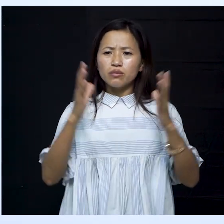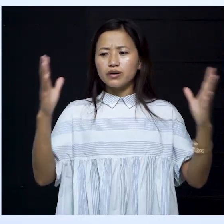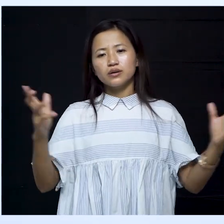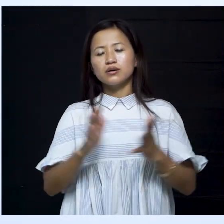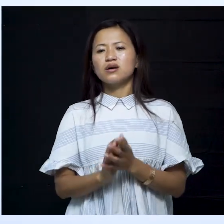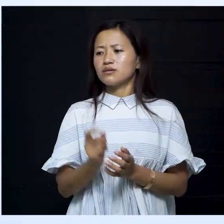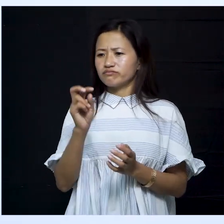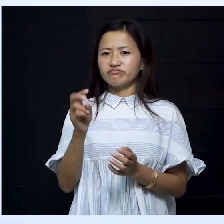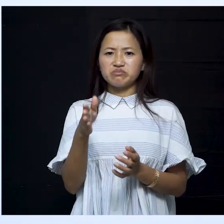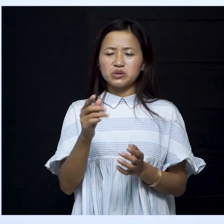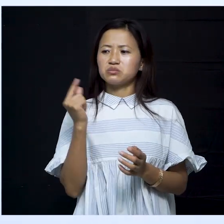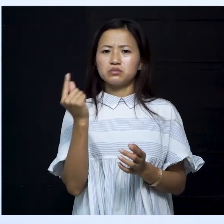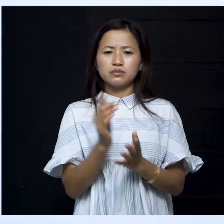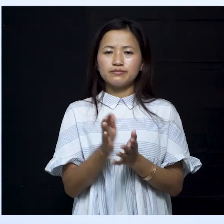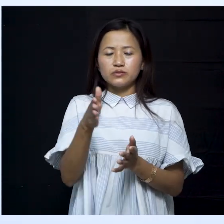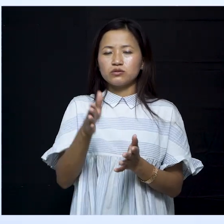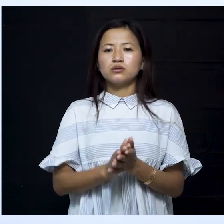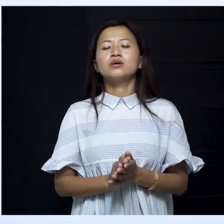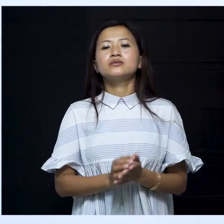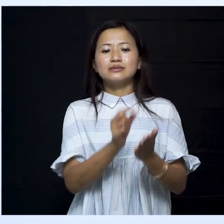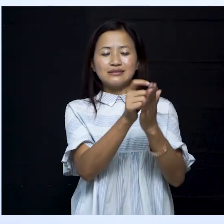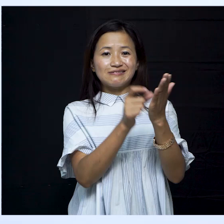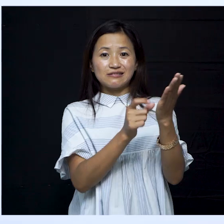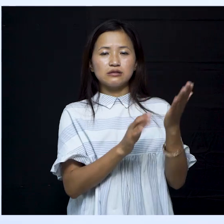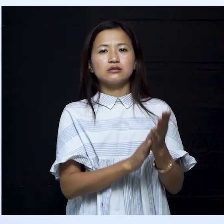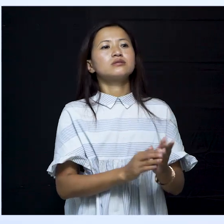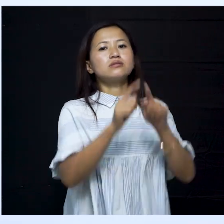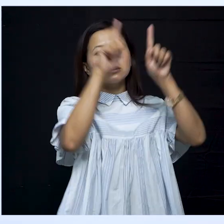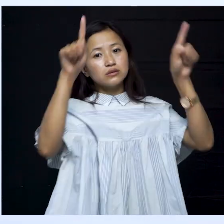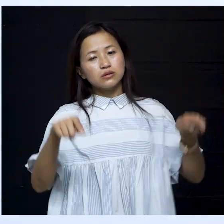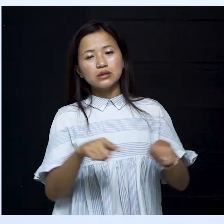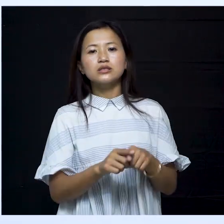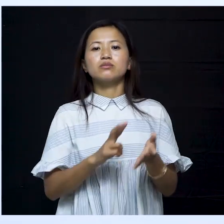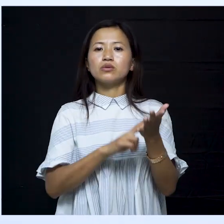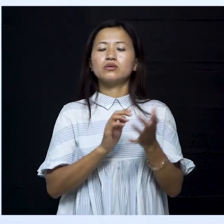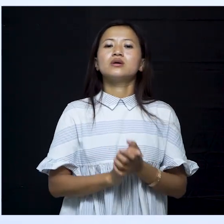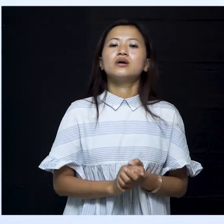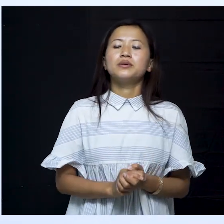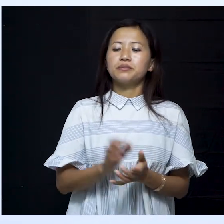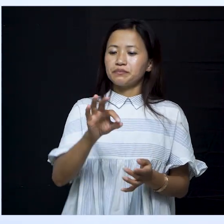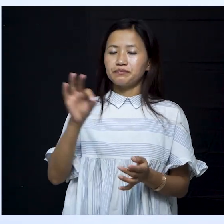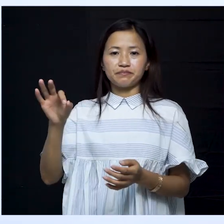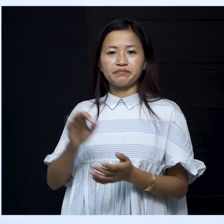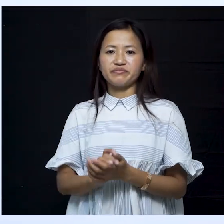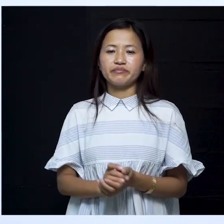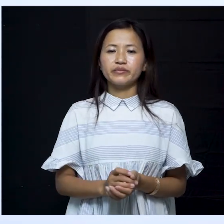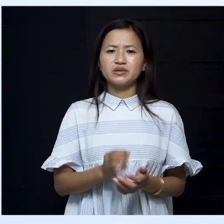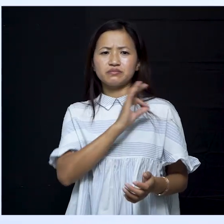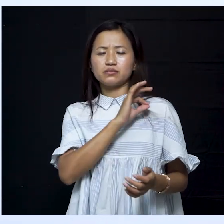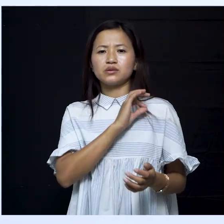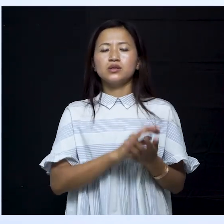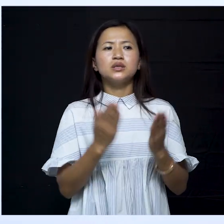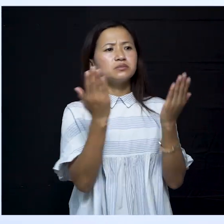unnecessary details, even on the notice board. And so that's why you may find it, you may not find it interesting